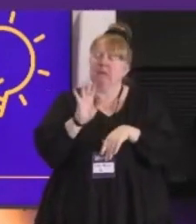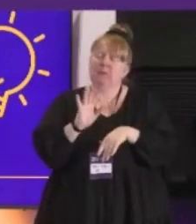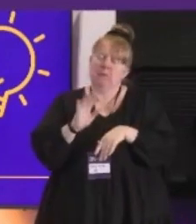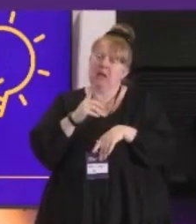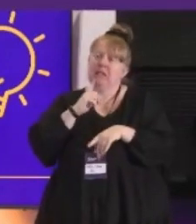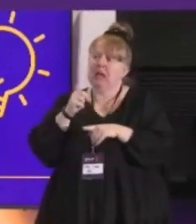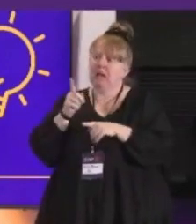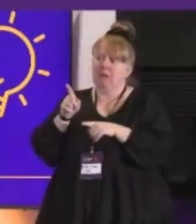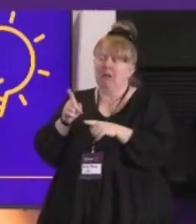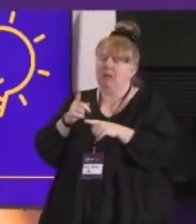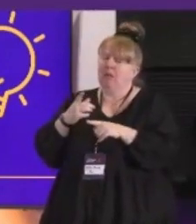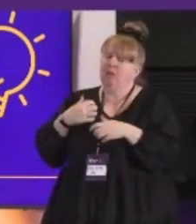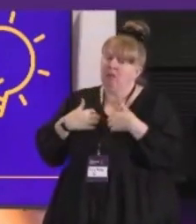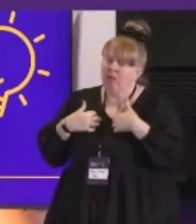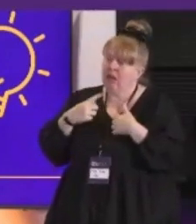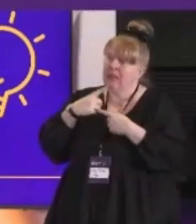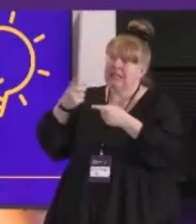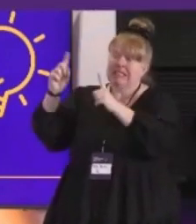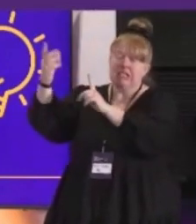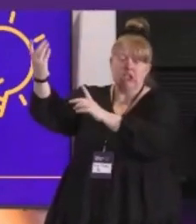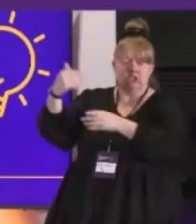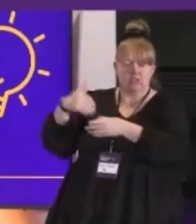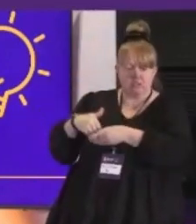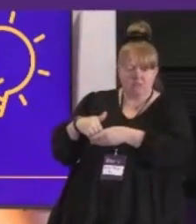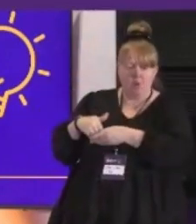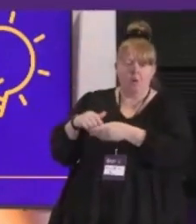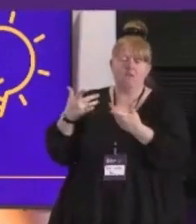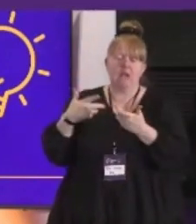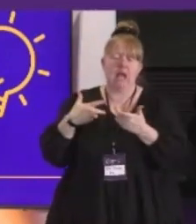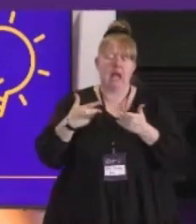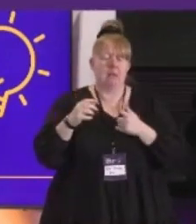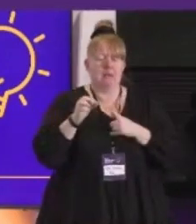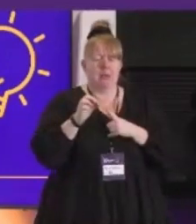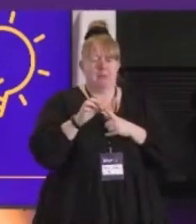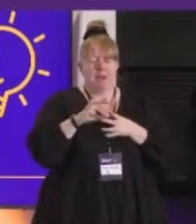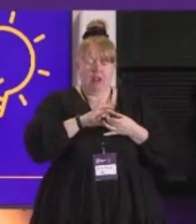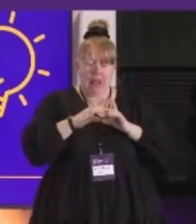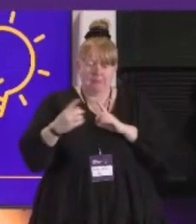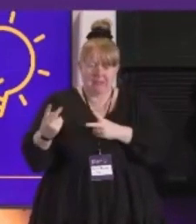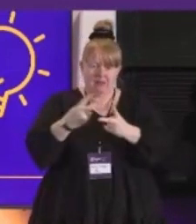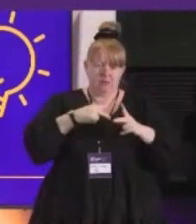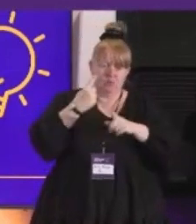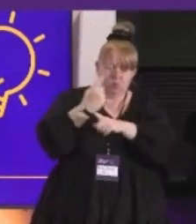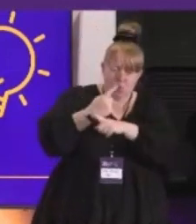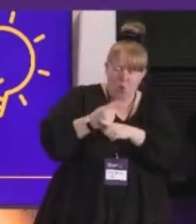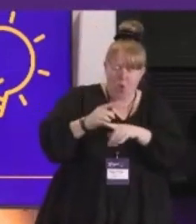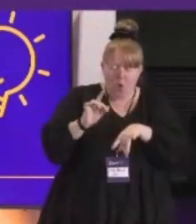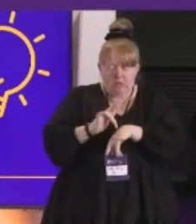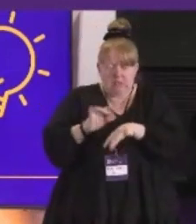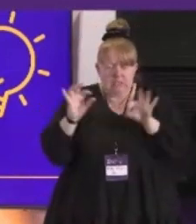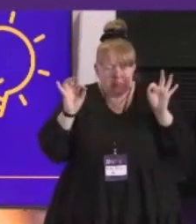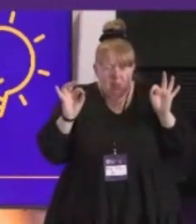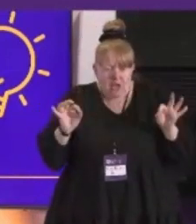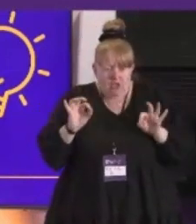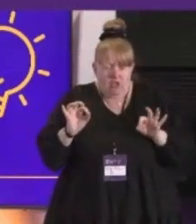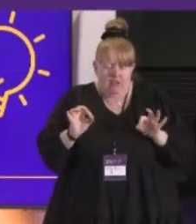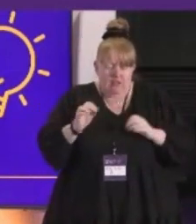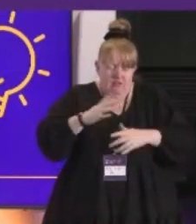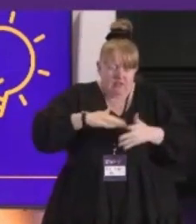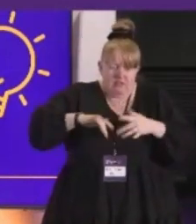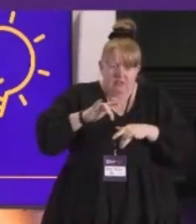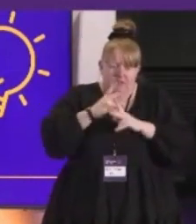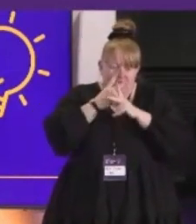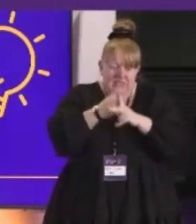teachers involved, I guess the parallel in workplaces, possibly line managers or other experts within your network that you're turning to when